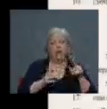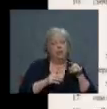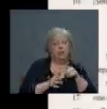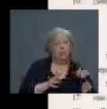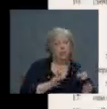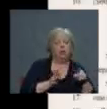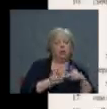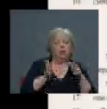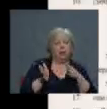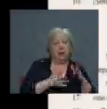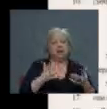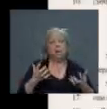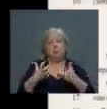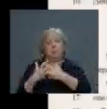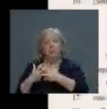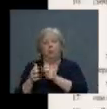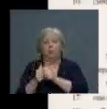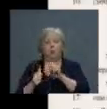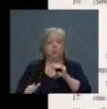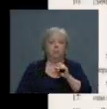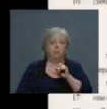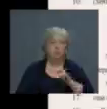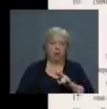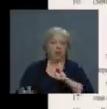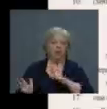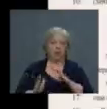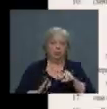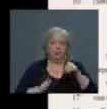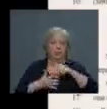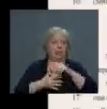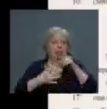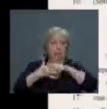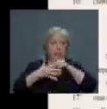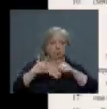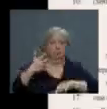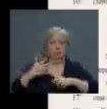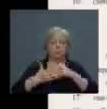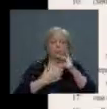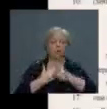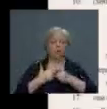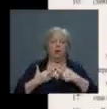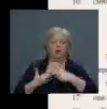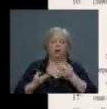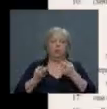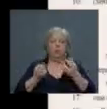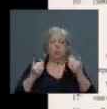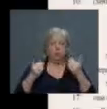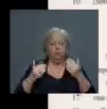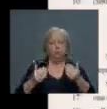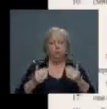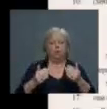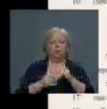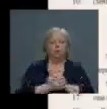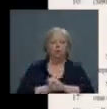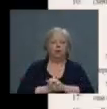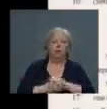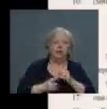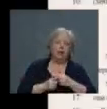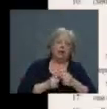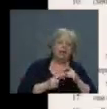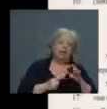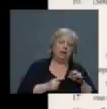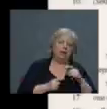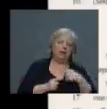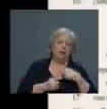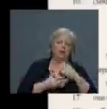And these are the ones that we're ready to recommend moving forward with. And then for those areas that are still left with holes, if